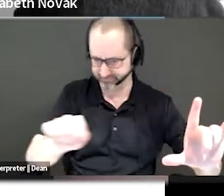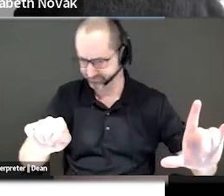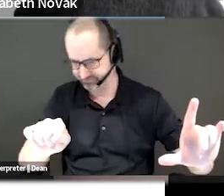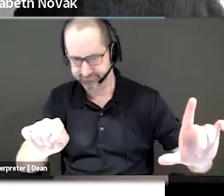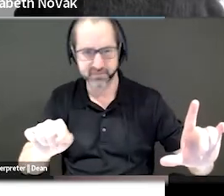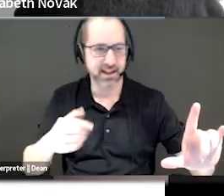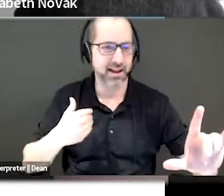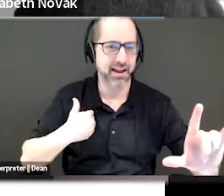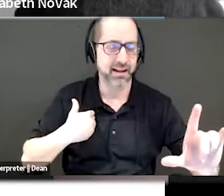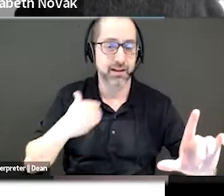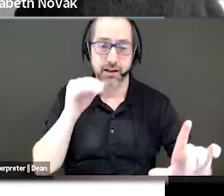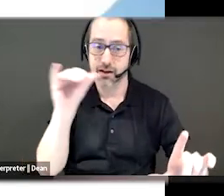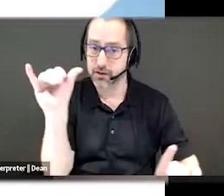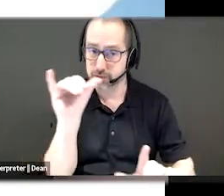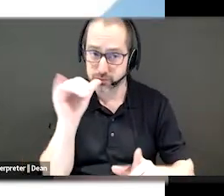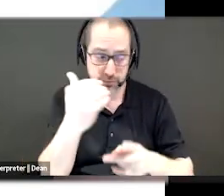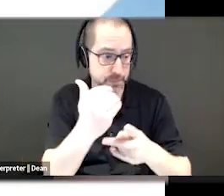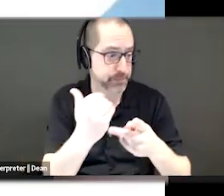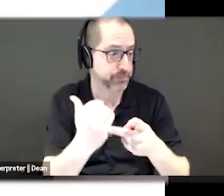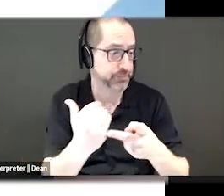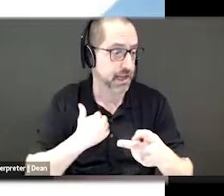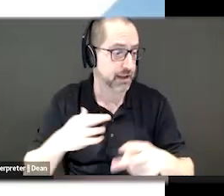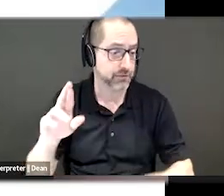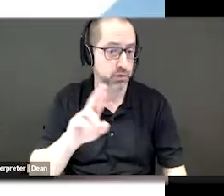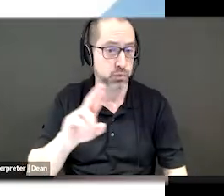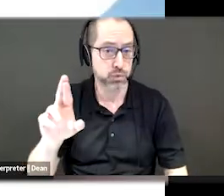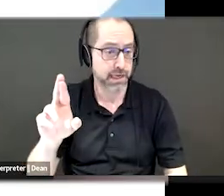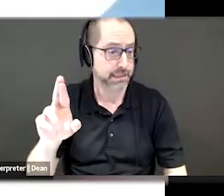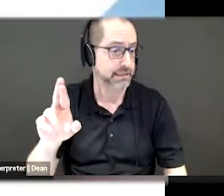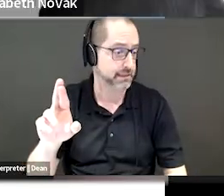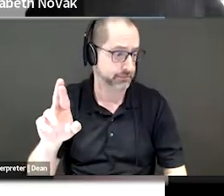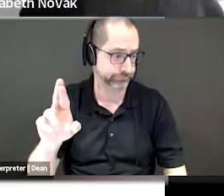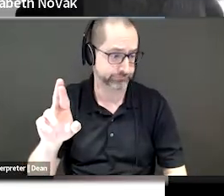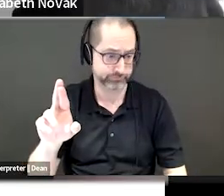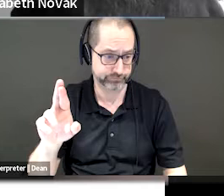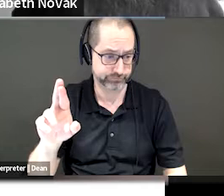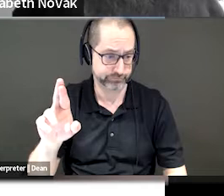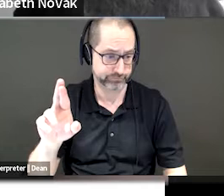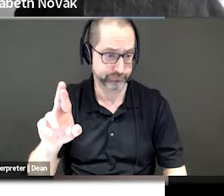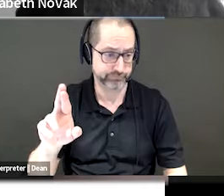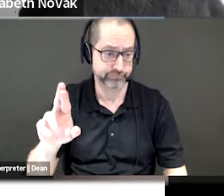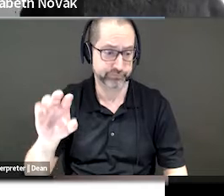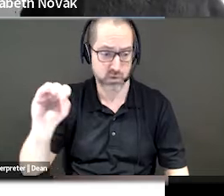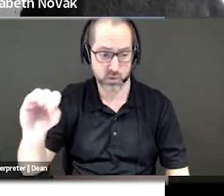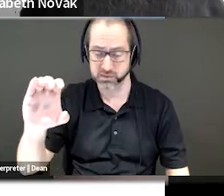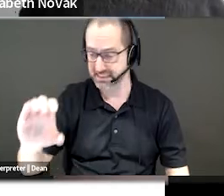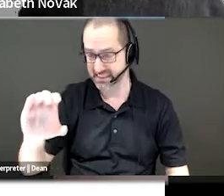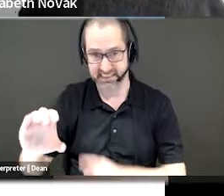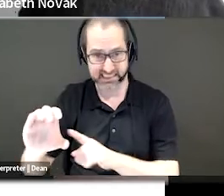And we also have in the right-hand corner the logo for the Ontario Chamber of